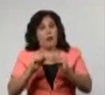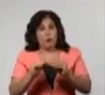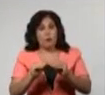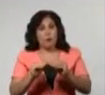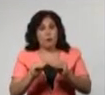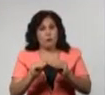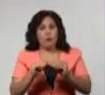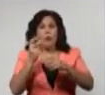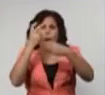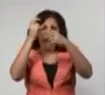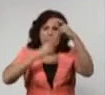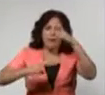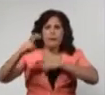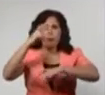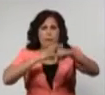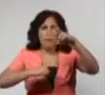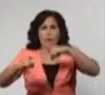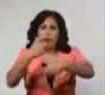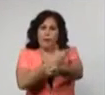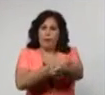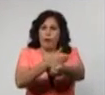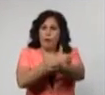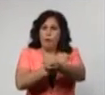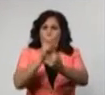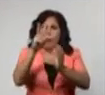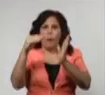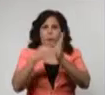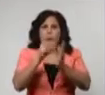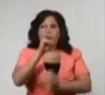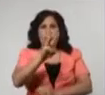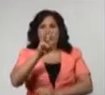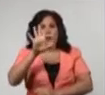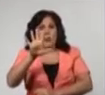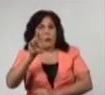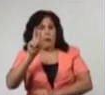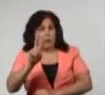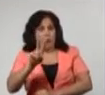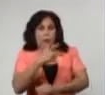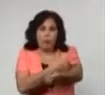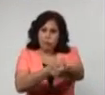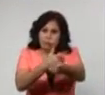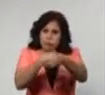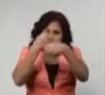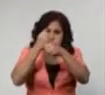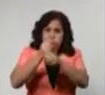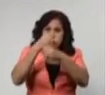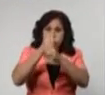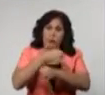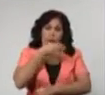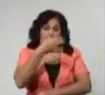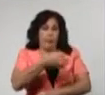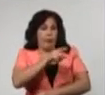764 at the molecular biology labs of the Pedro Curie Tropical Medicine Institute.